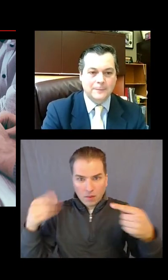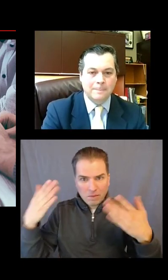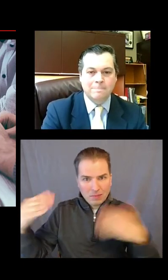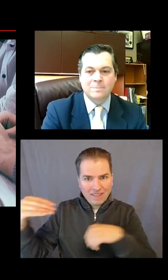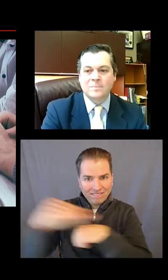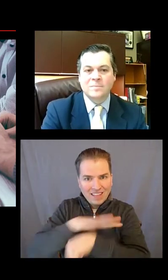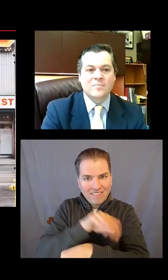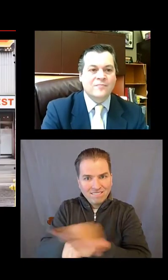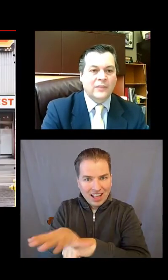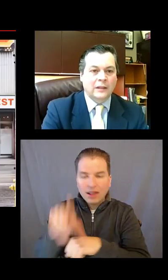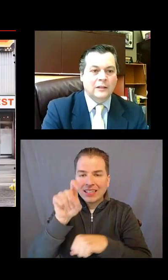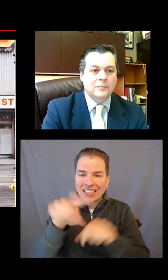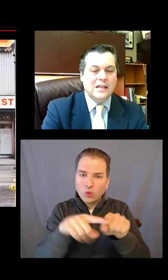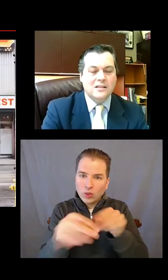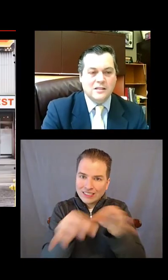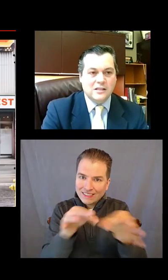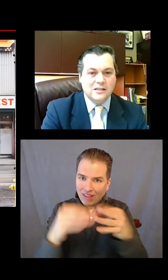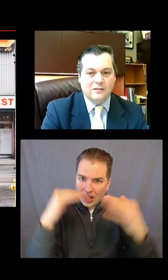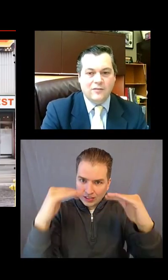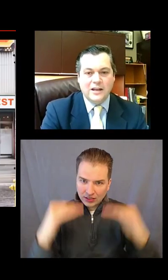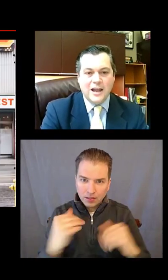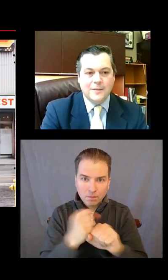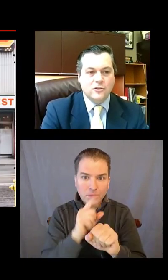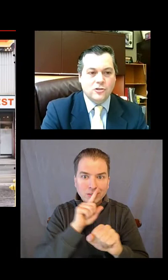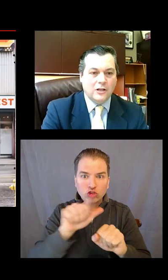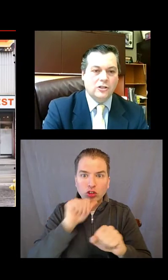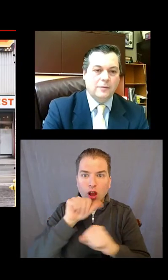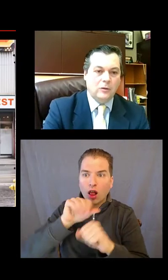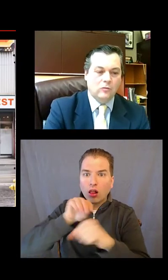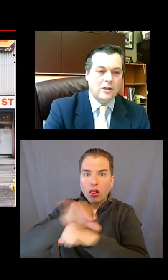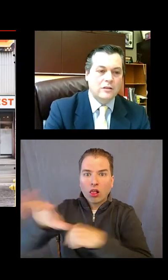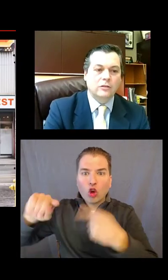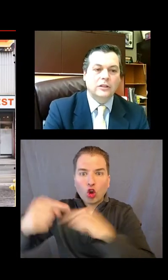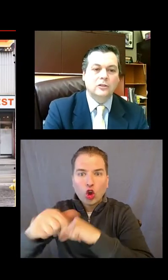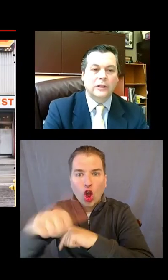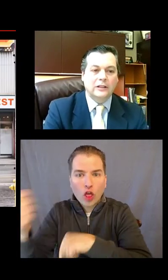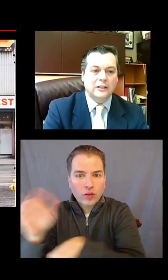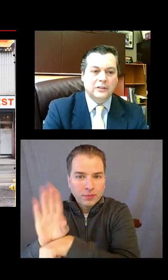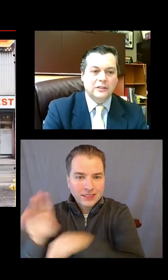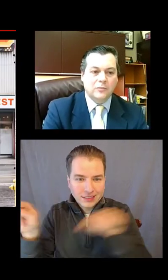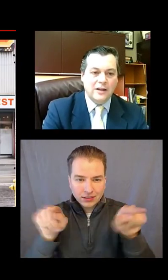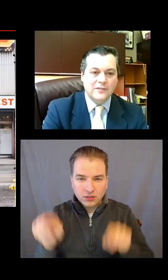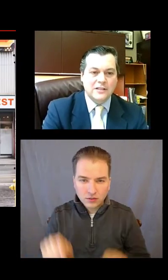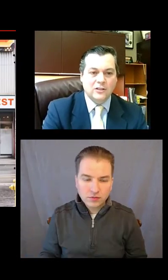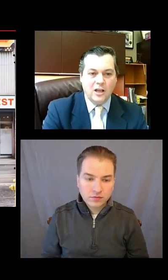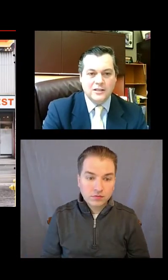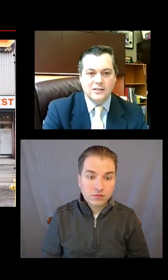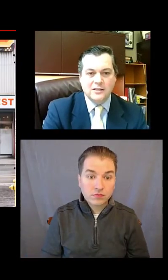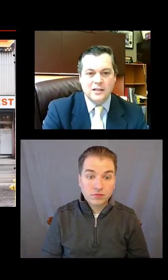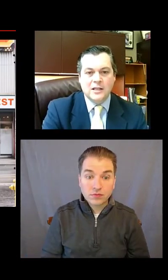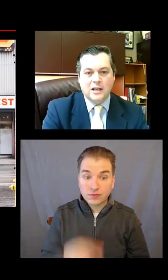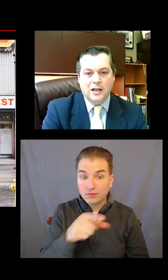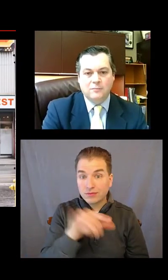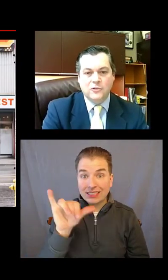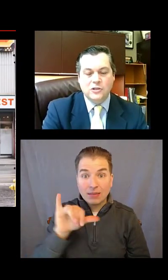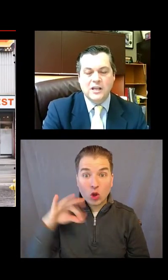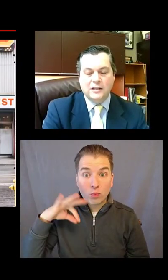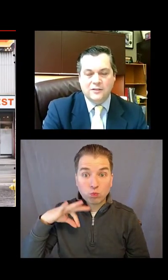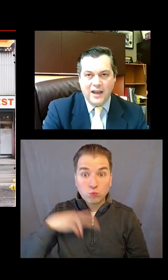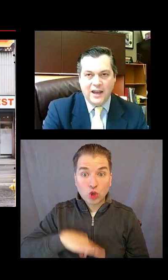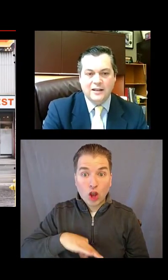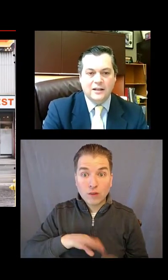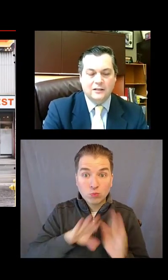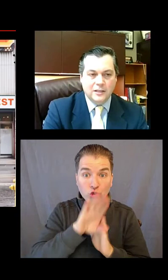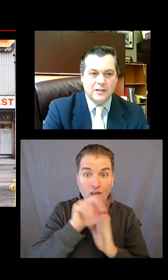happening. Because this isn't a very common structure, I mean, we'll run through this quickly, but the profits and losses